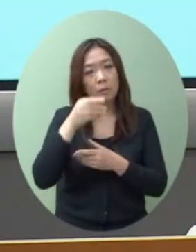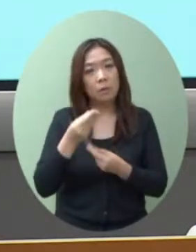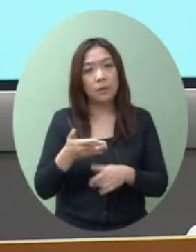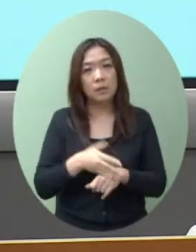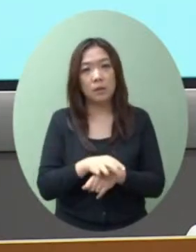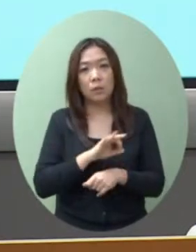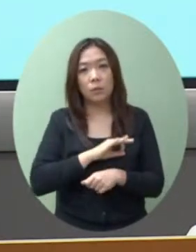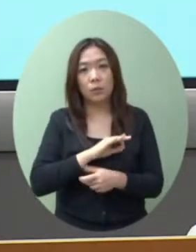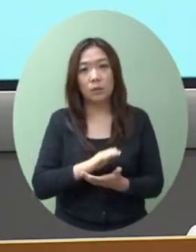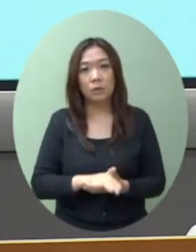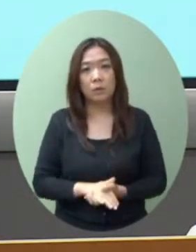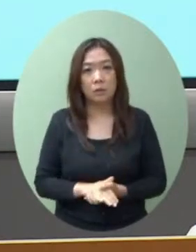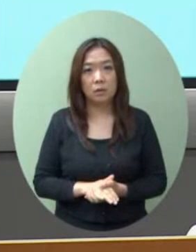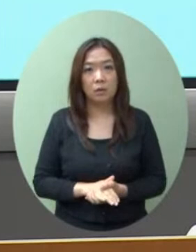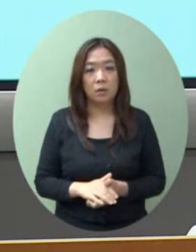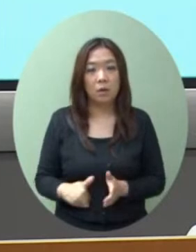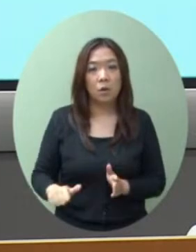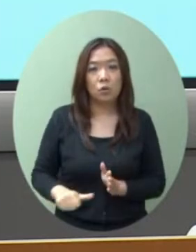mentioned.